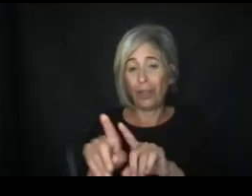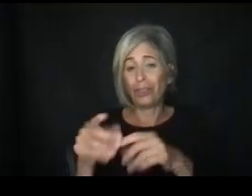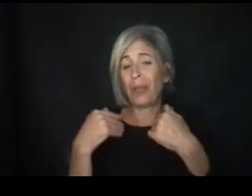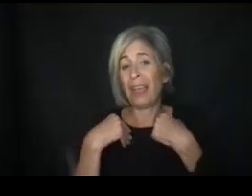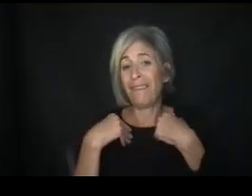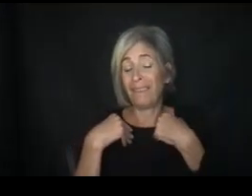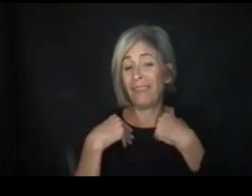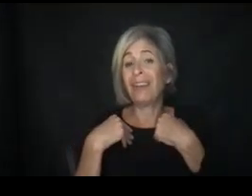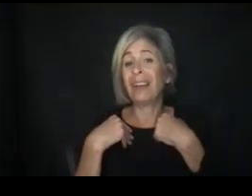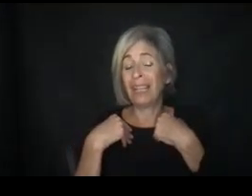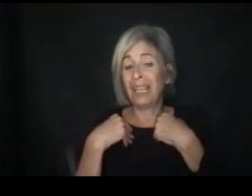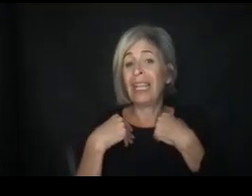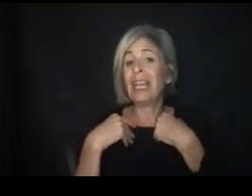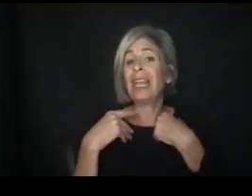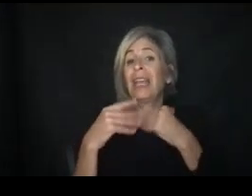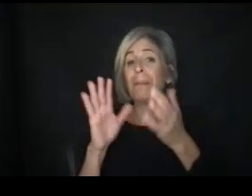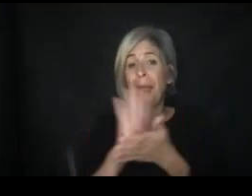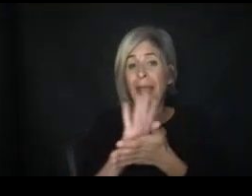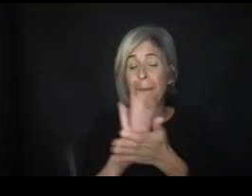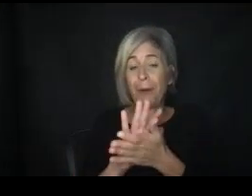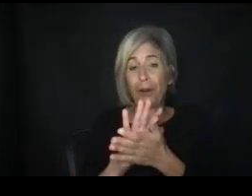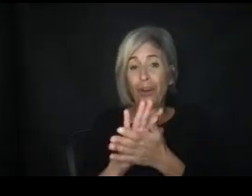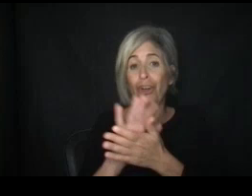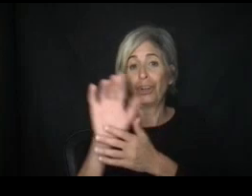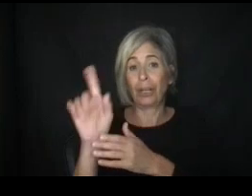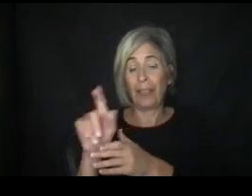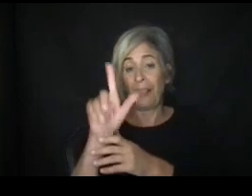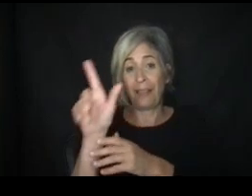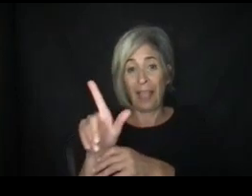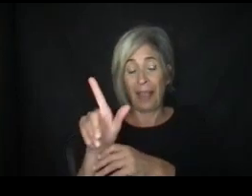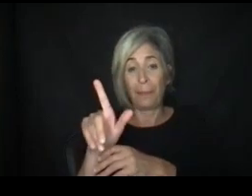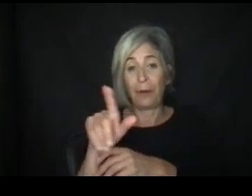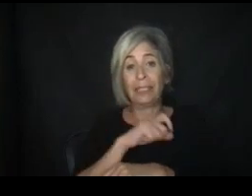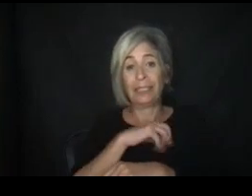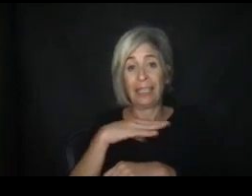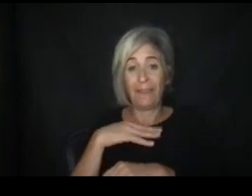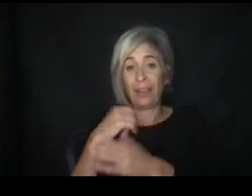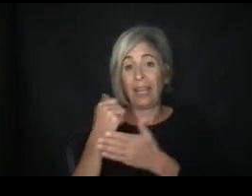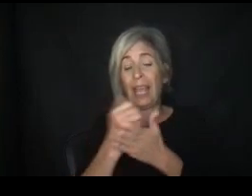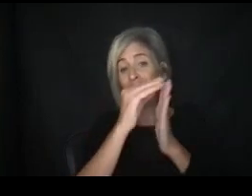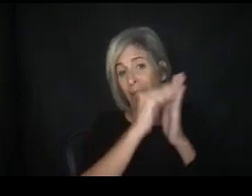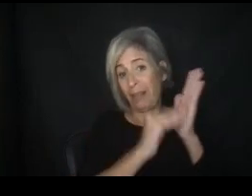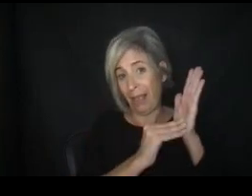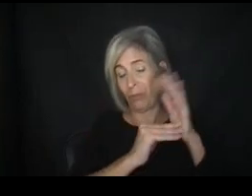hard copies at the library, and we have staff at the library that can help people fill out those surveys.